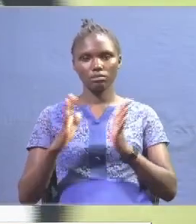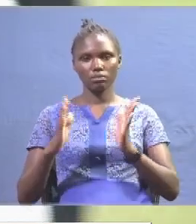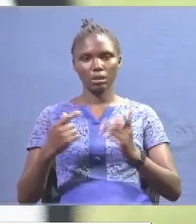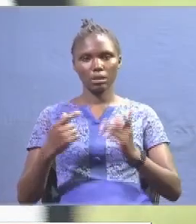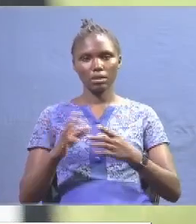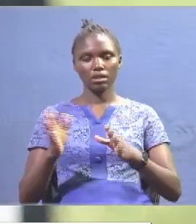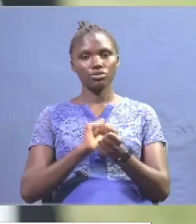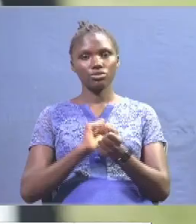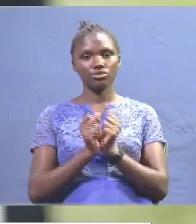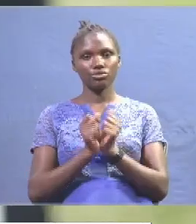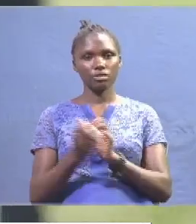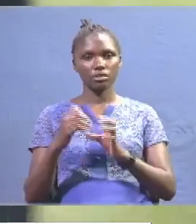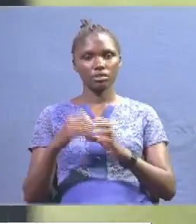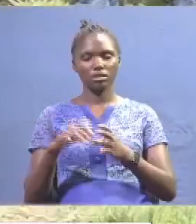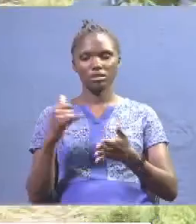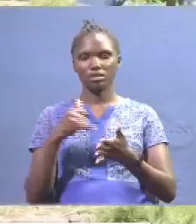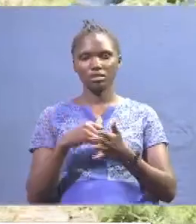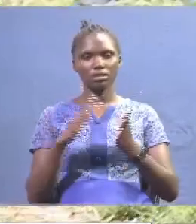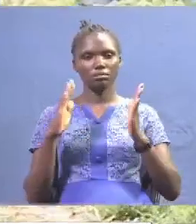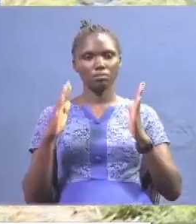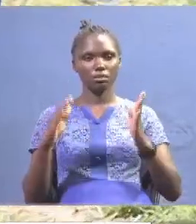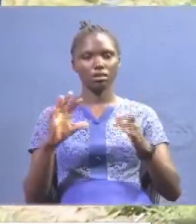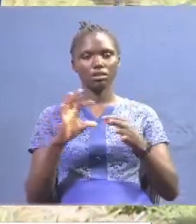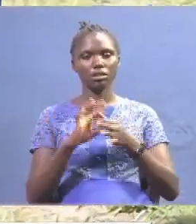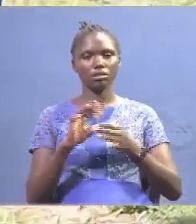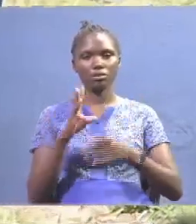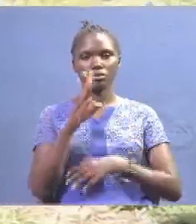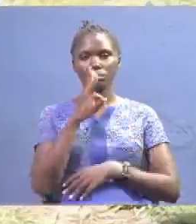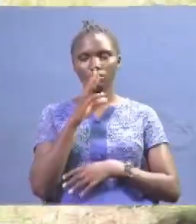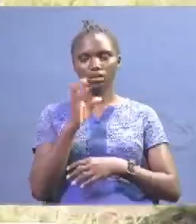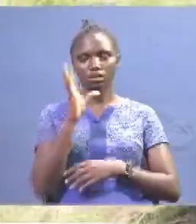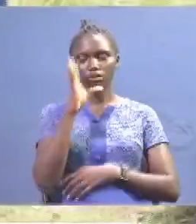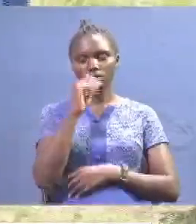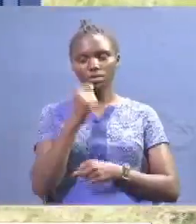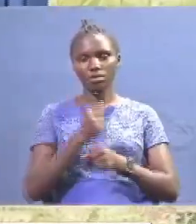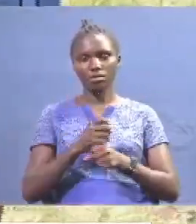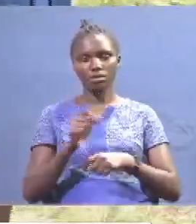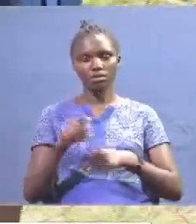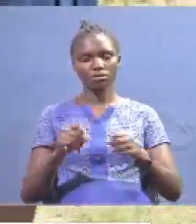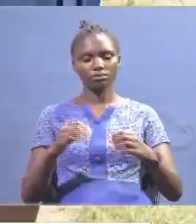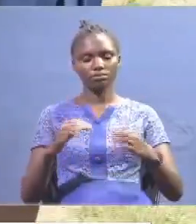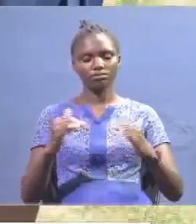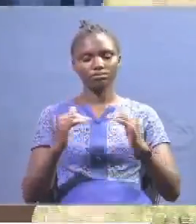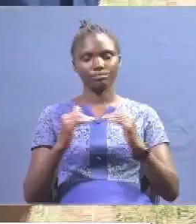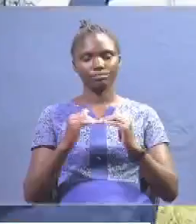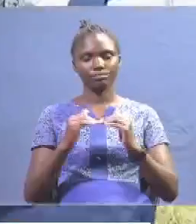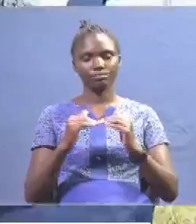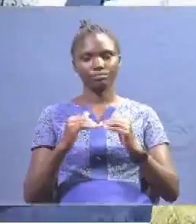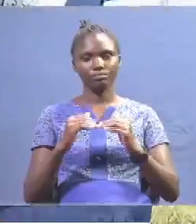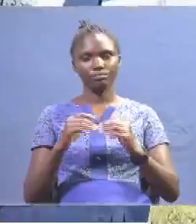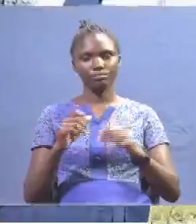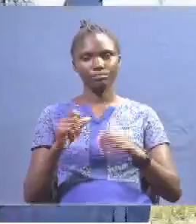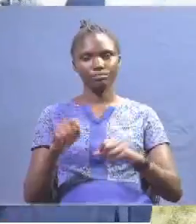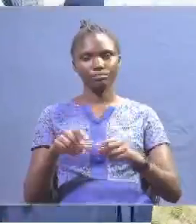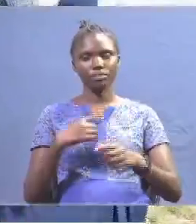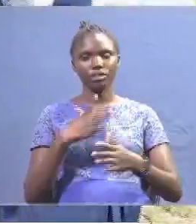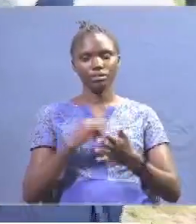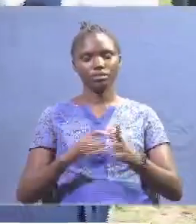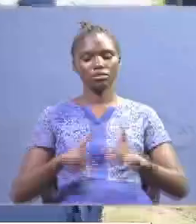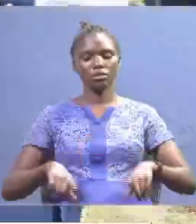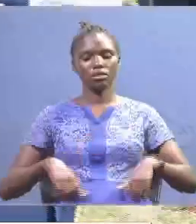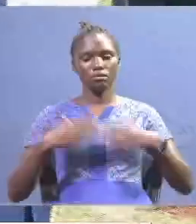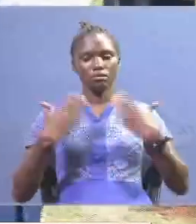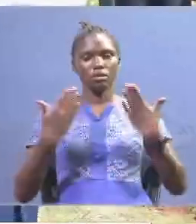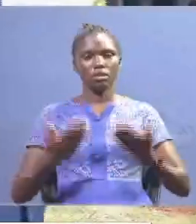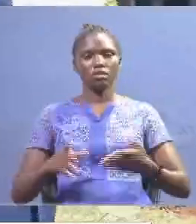of climate change to partners and shortages of quality seedlings. To improve tree survival rates, Safaricom